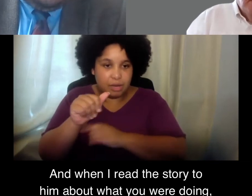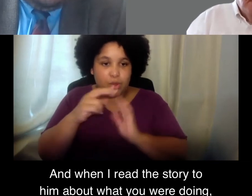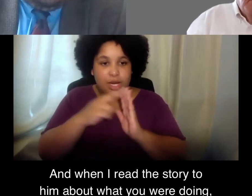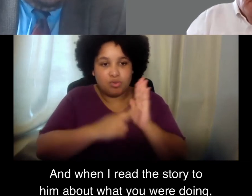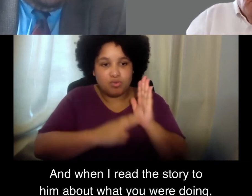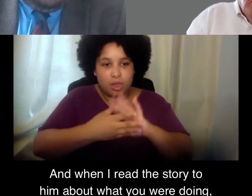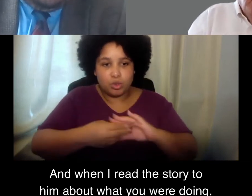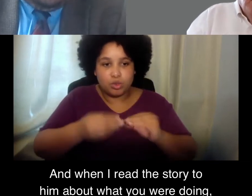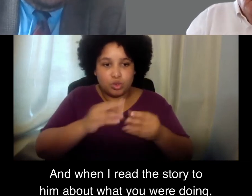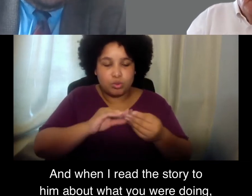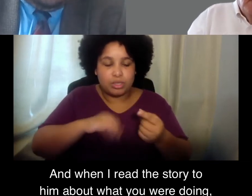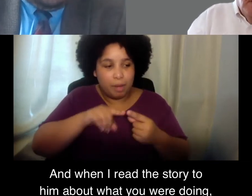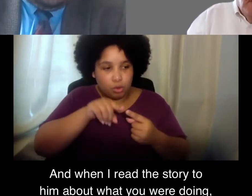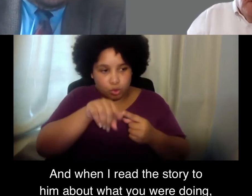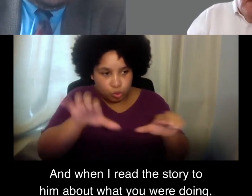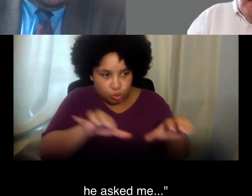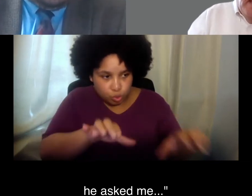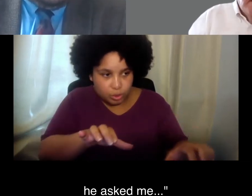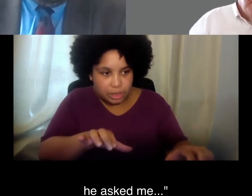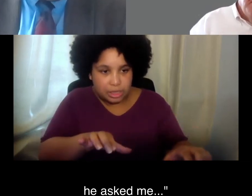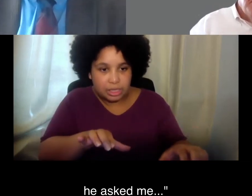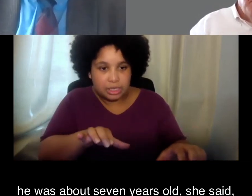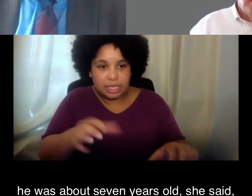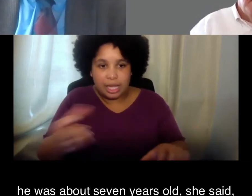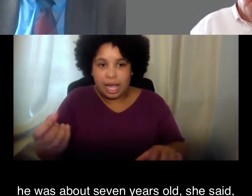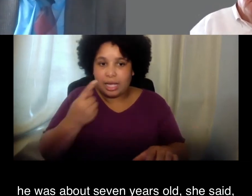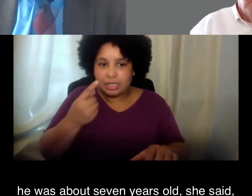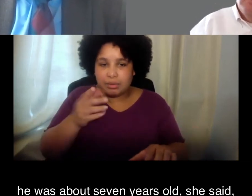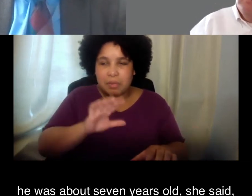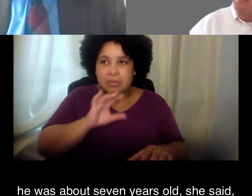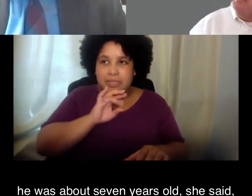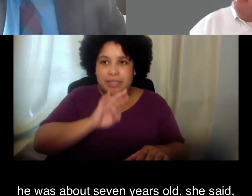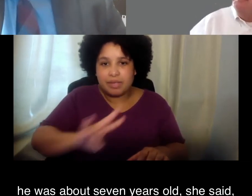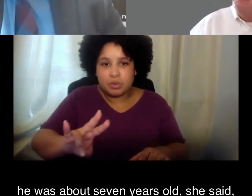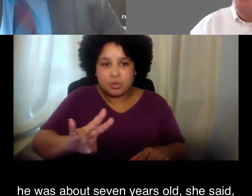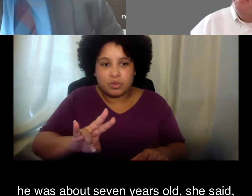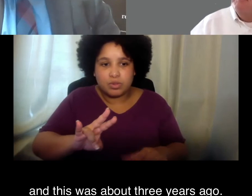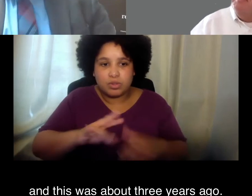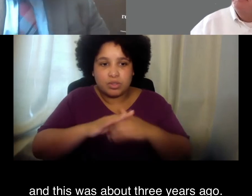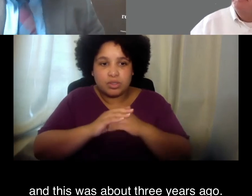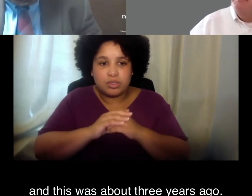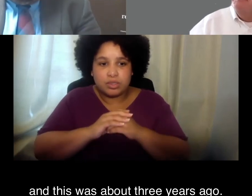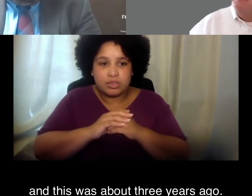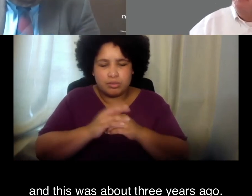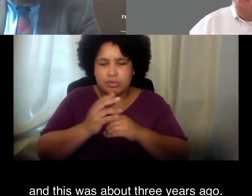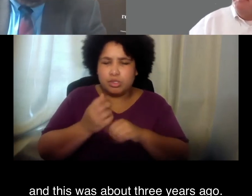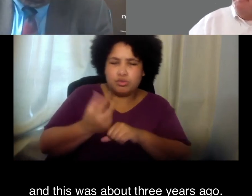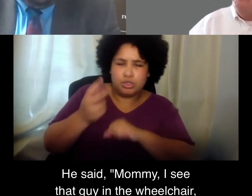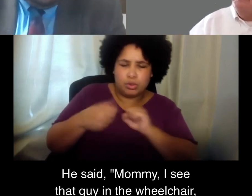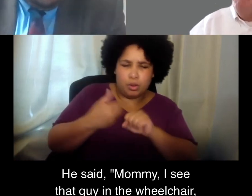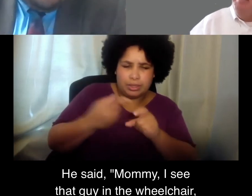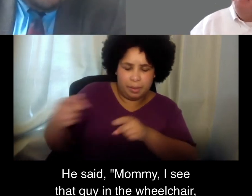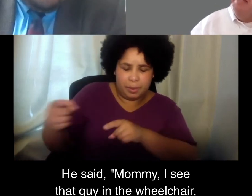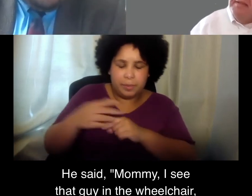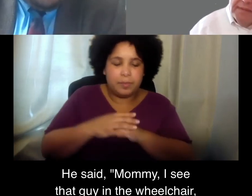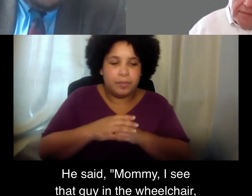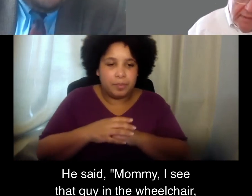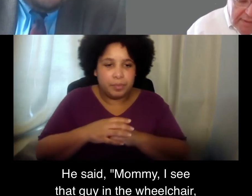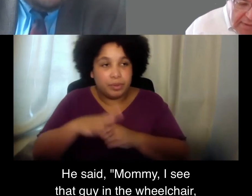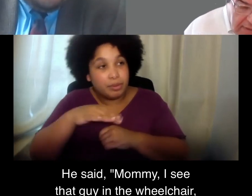story to him about what you were doing, he asked me, he was about 7 years old, she said, and this is about 3 years ago. He said,